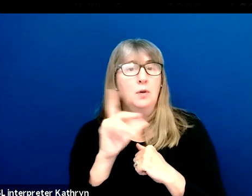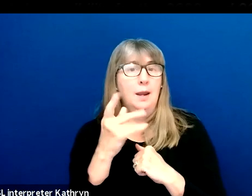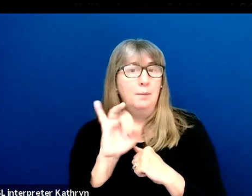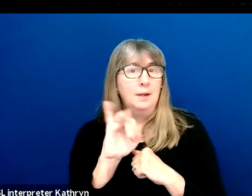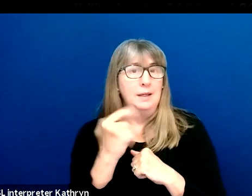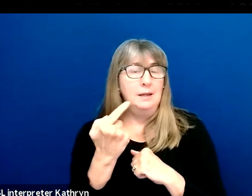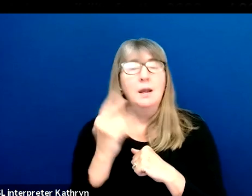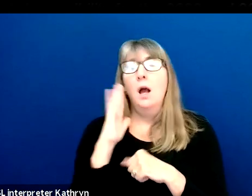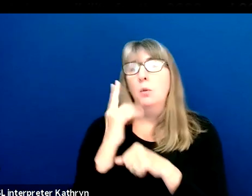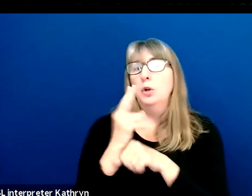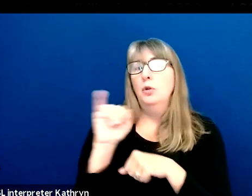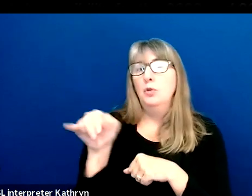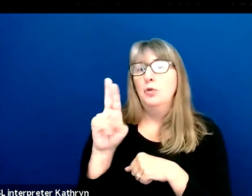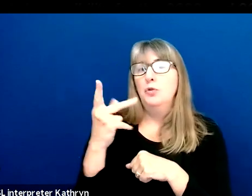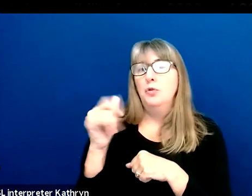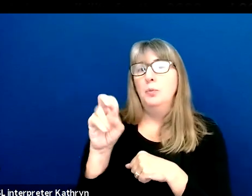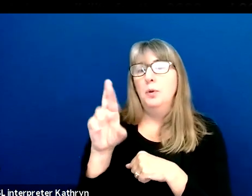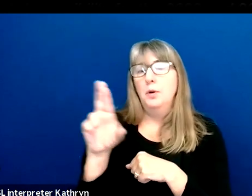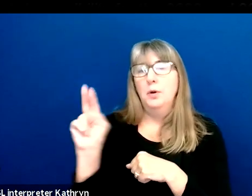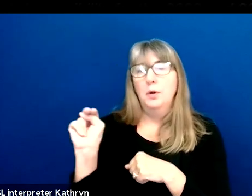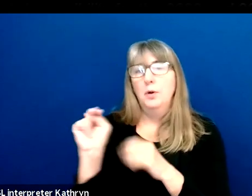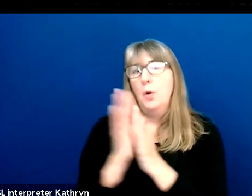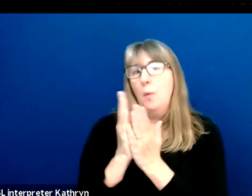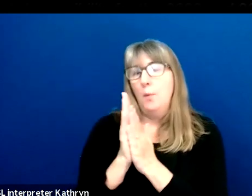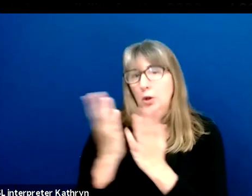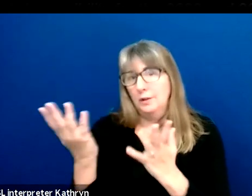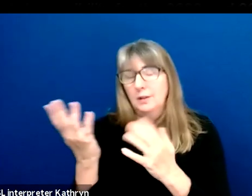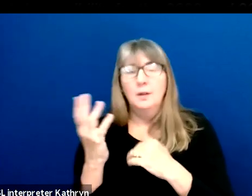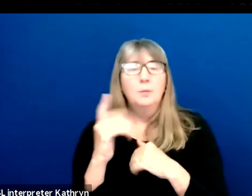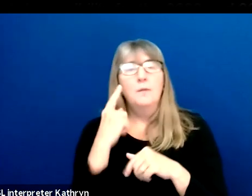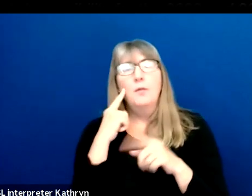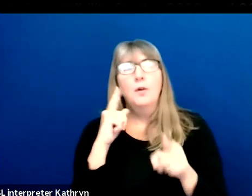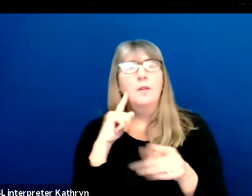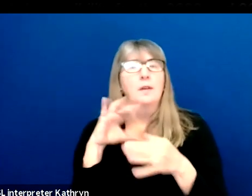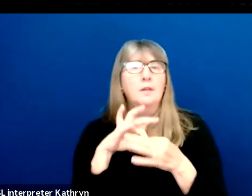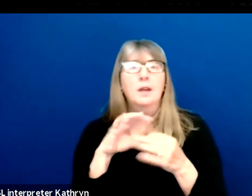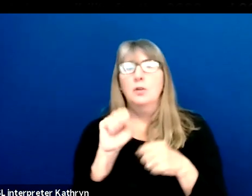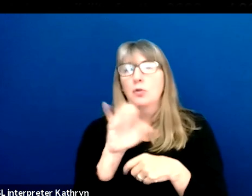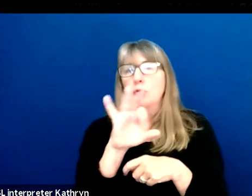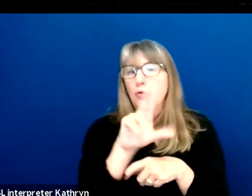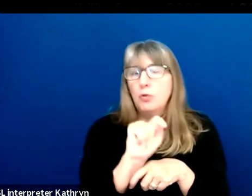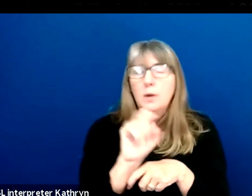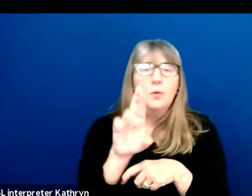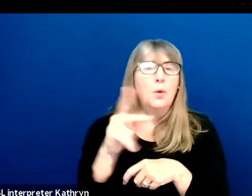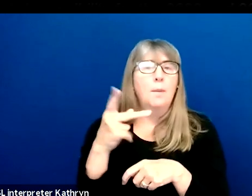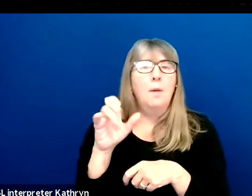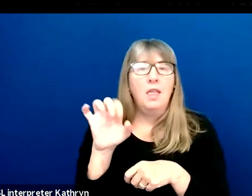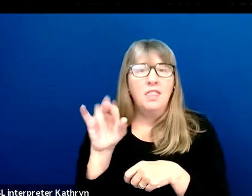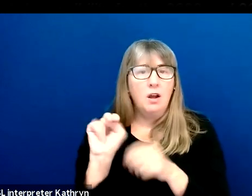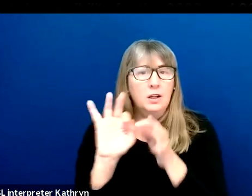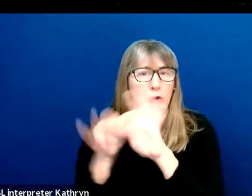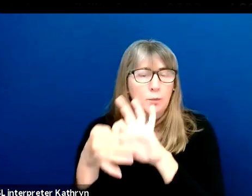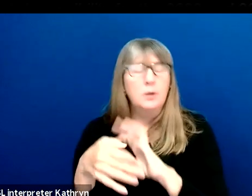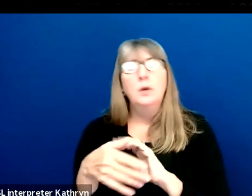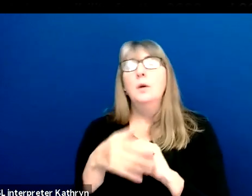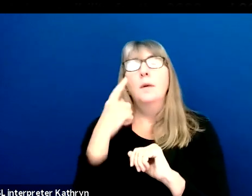but all of the sonifications I made for this, I just ran a script. You can also do it in a straight up Python interpreter. In terms of doing it